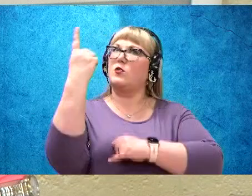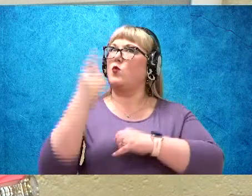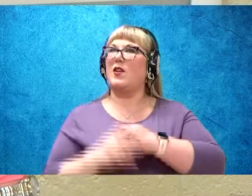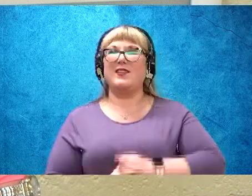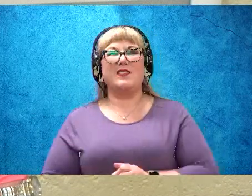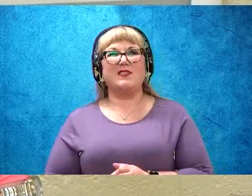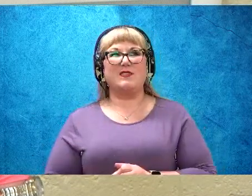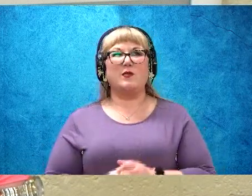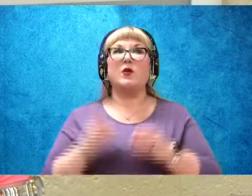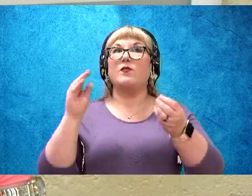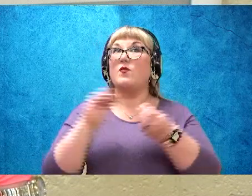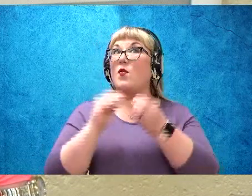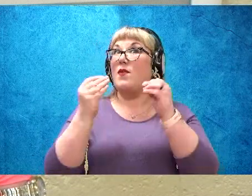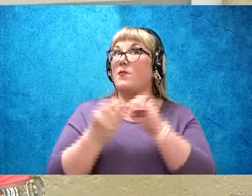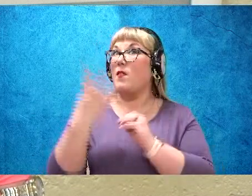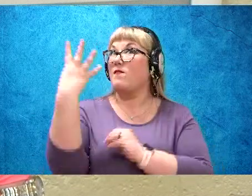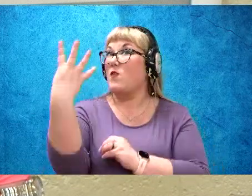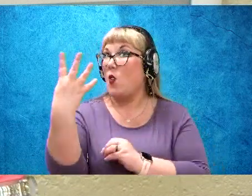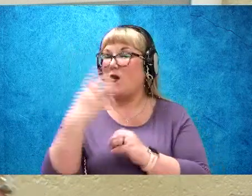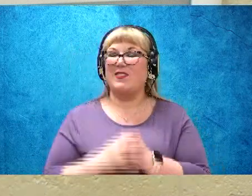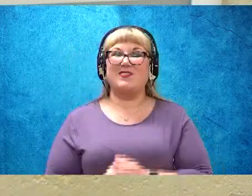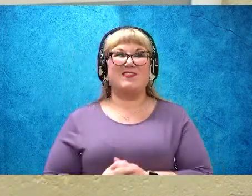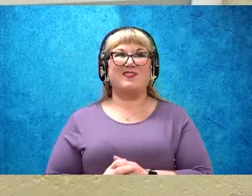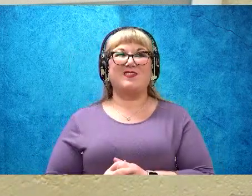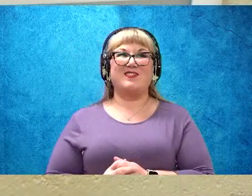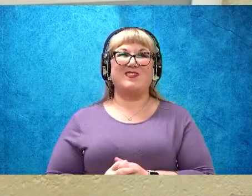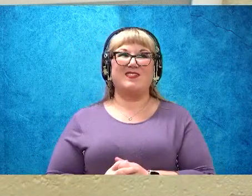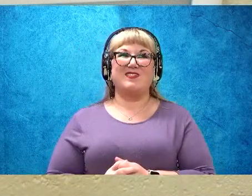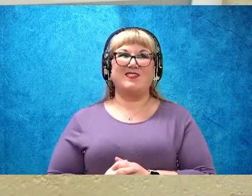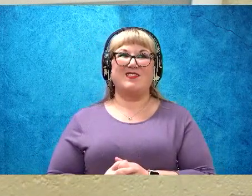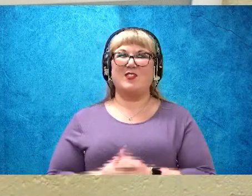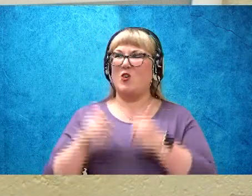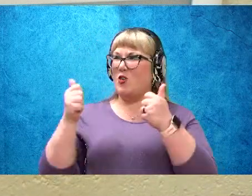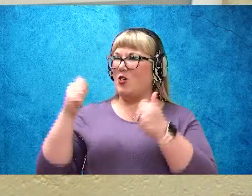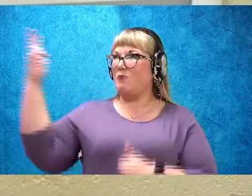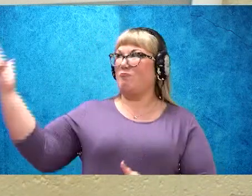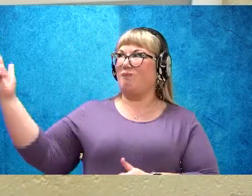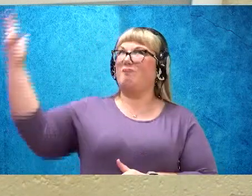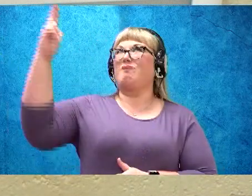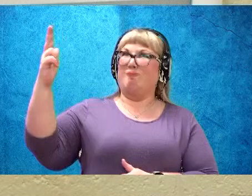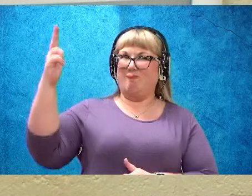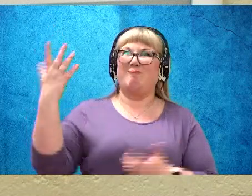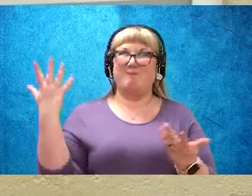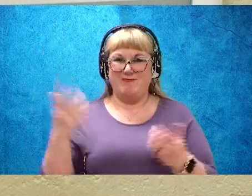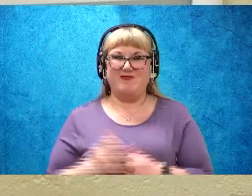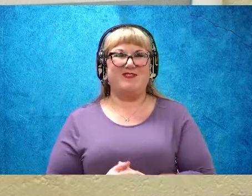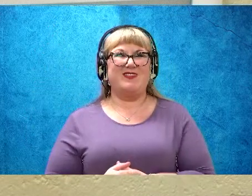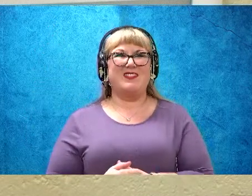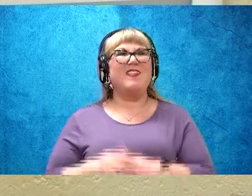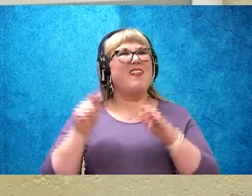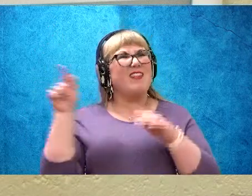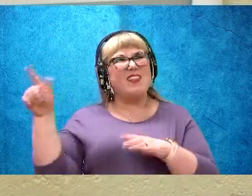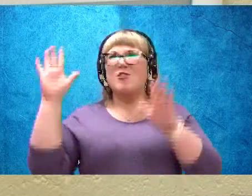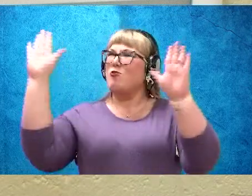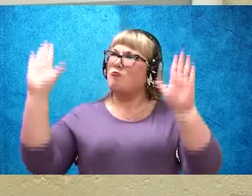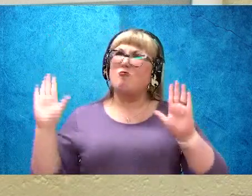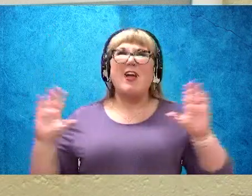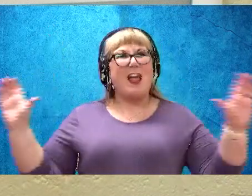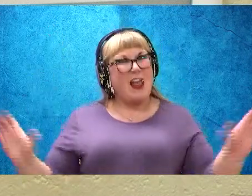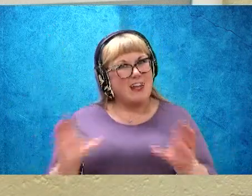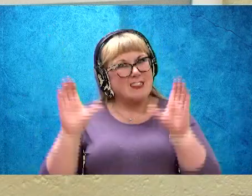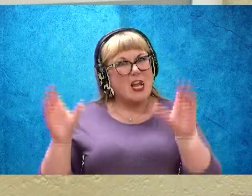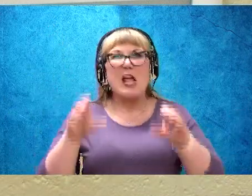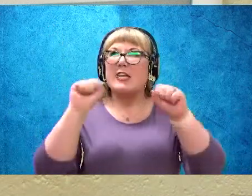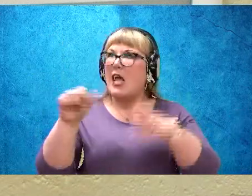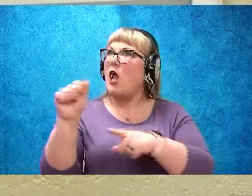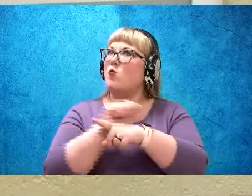going to do is number 4. Good job. Number 4 is just right over. This is a great activity that you can